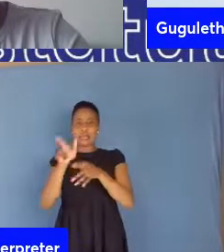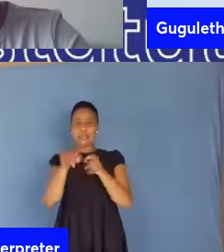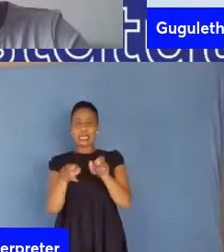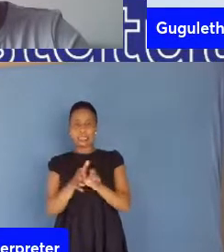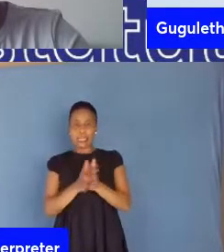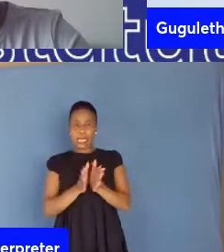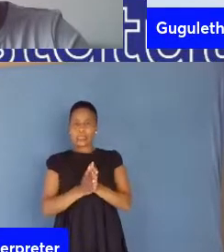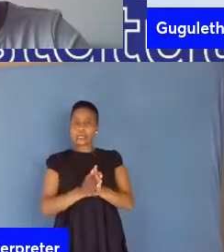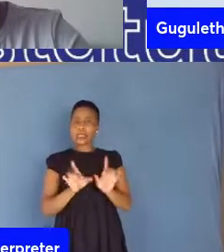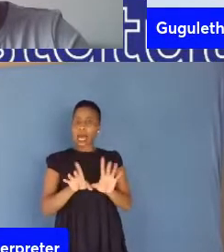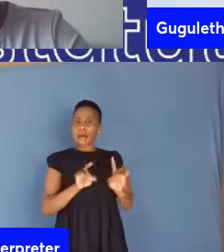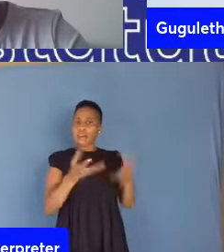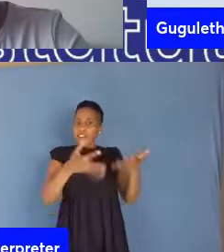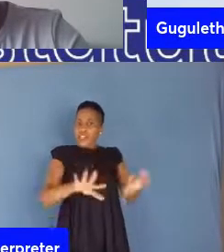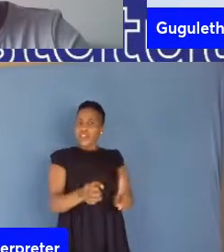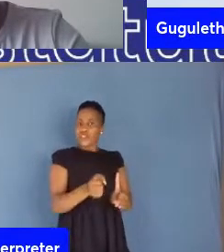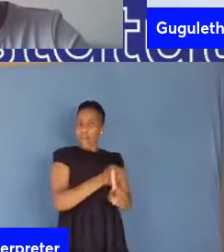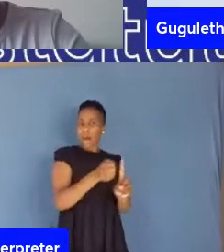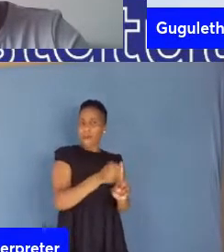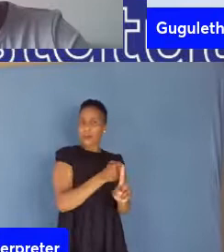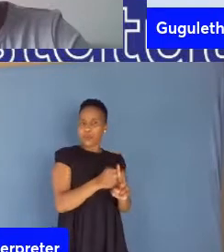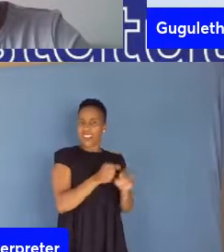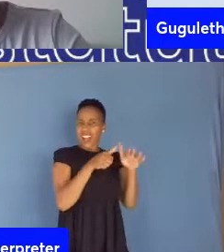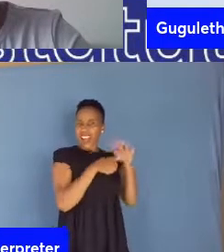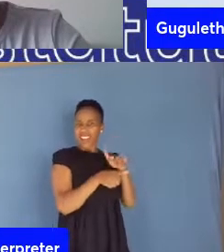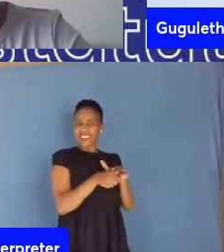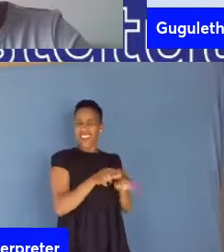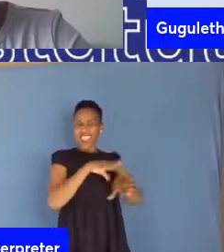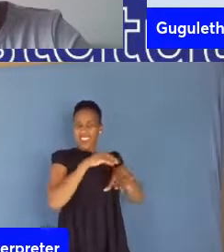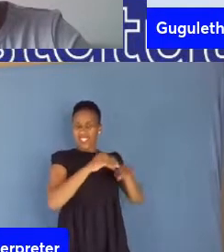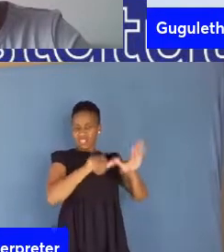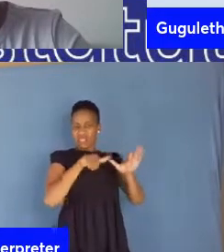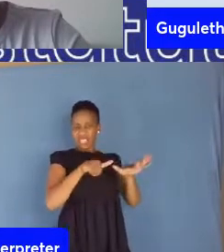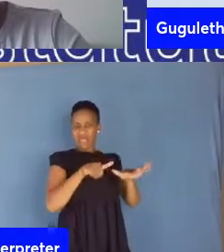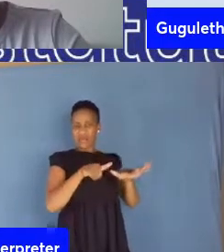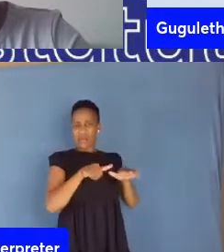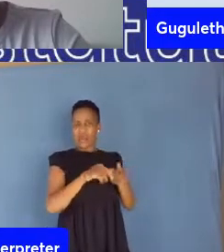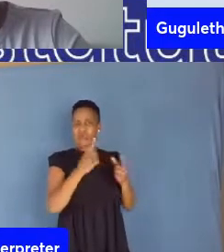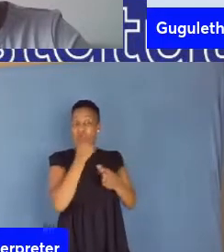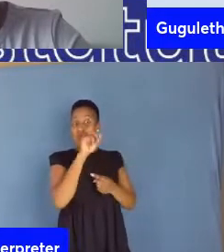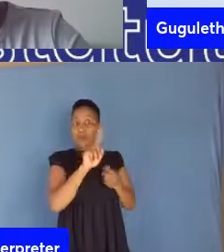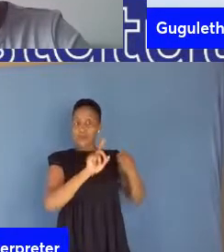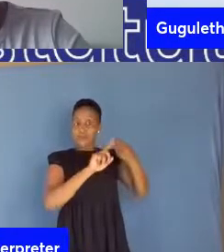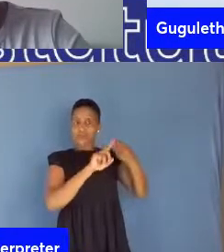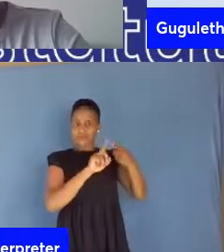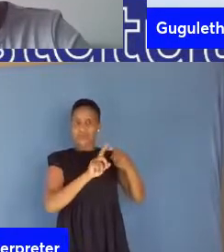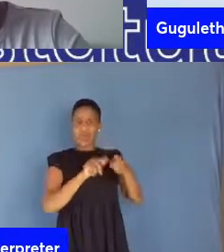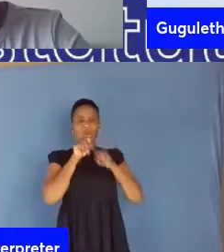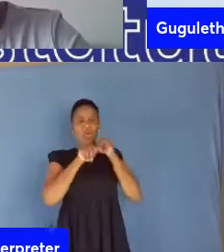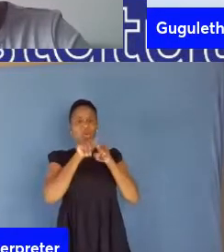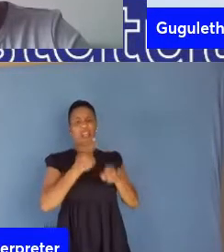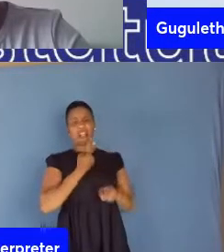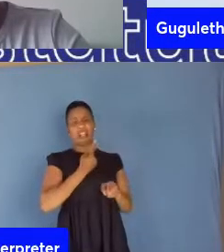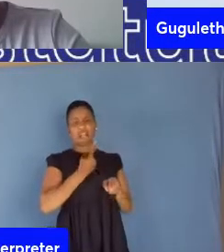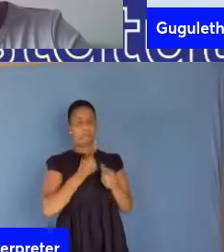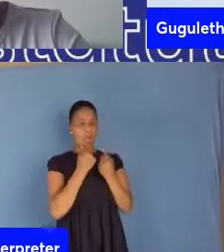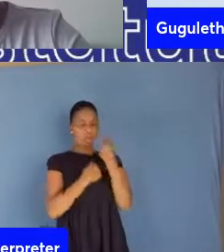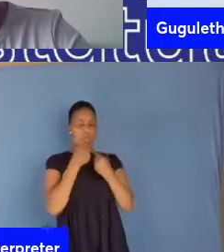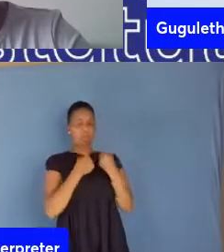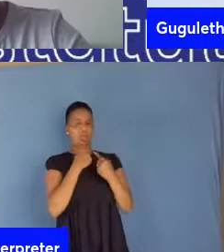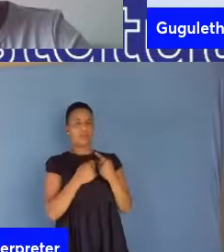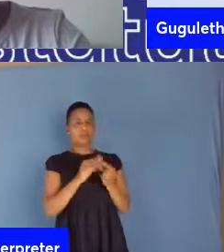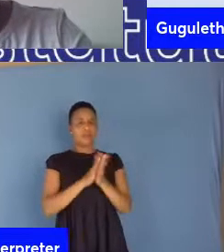knows very well that you blame yourself, number one, and you feel it was your fault that this older man came up to